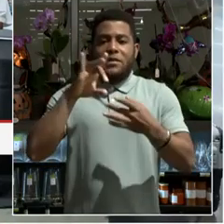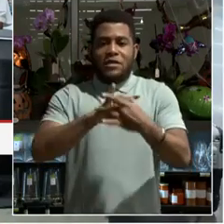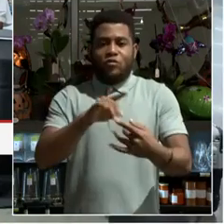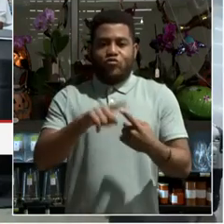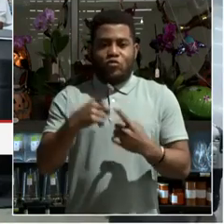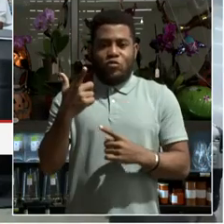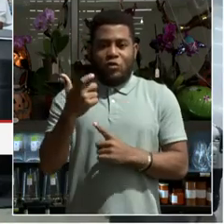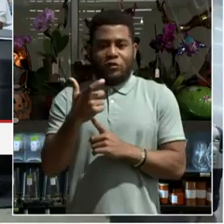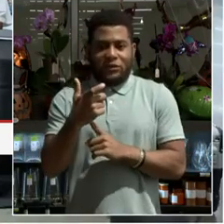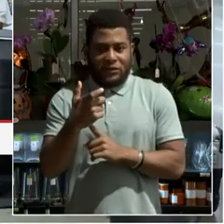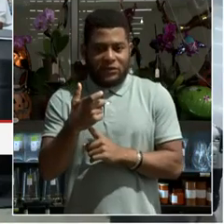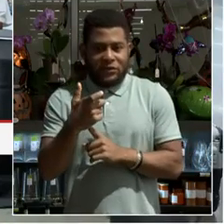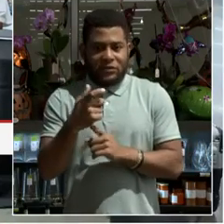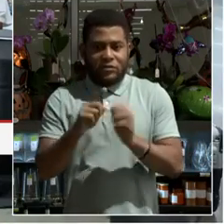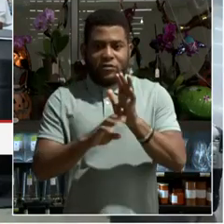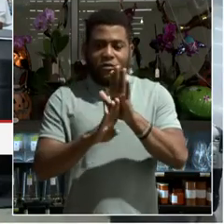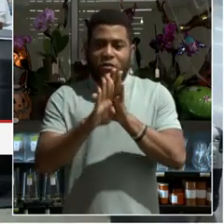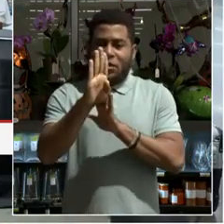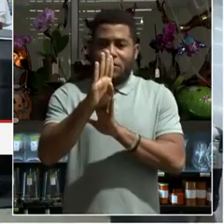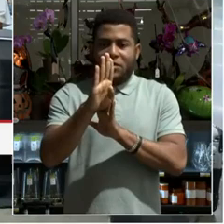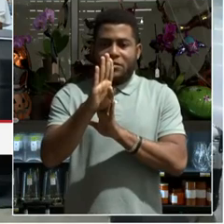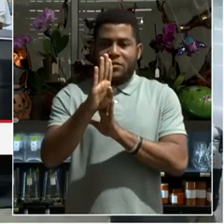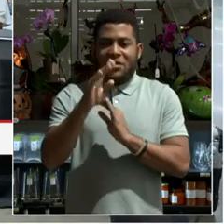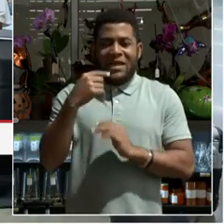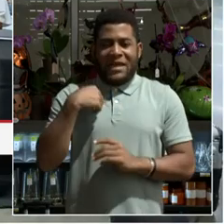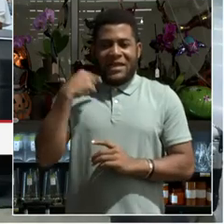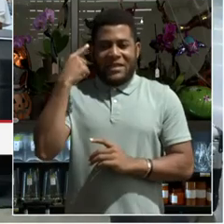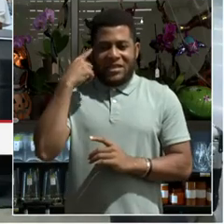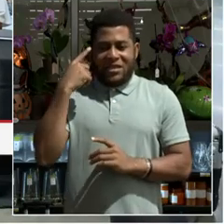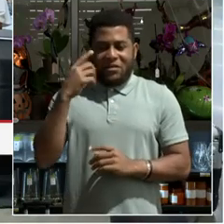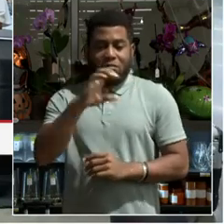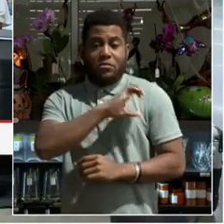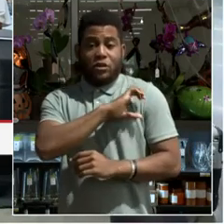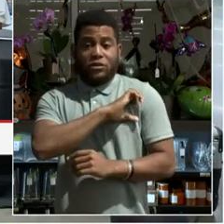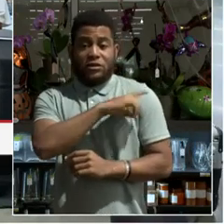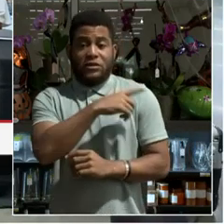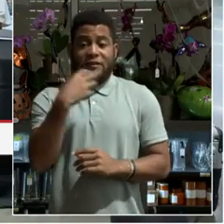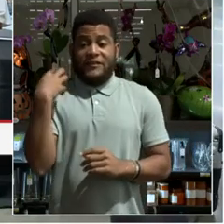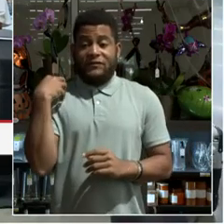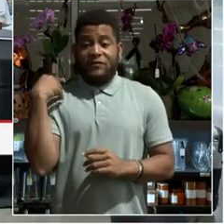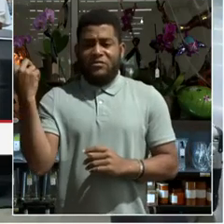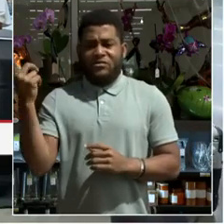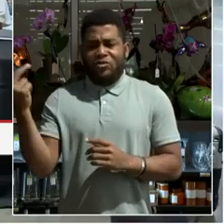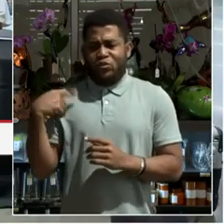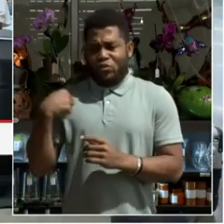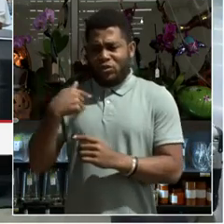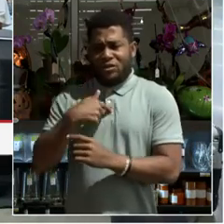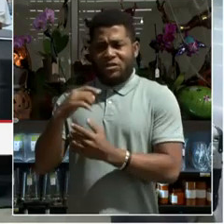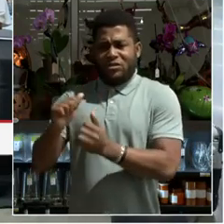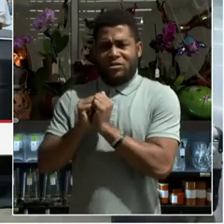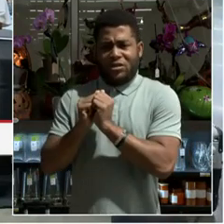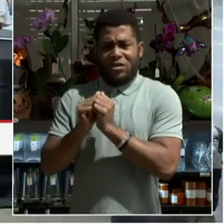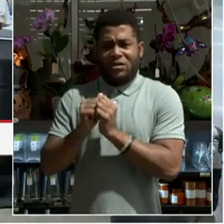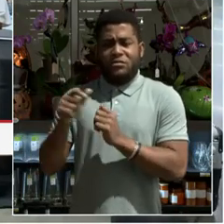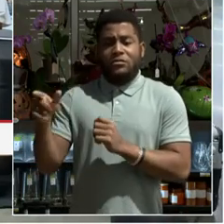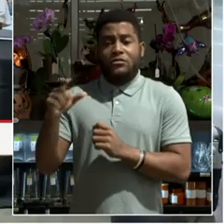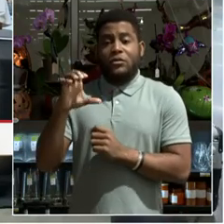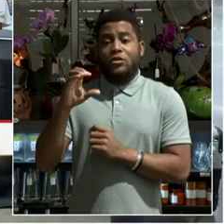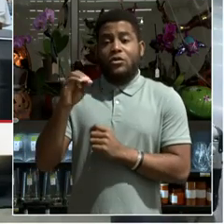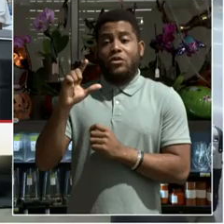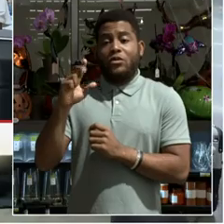up. I think the chief and I, when we were together in Columbia Heights, talked very specifically